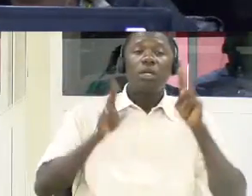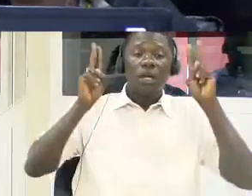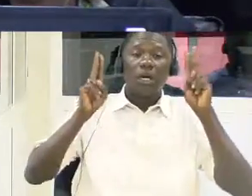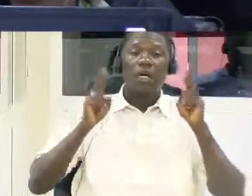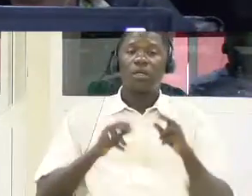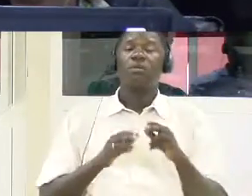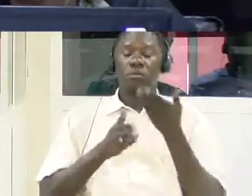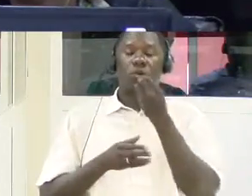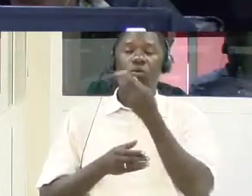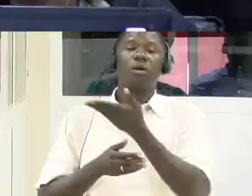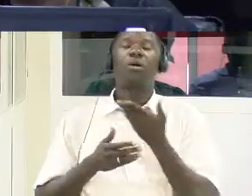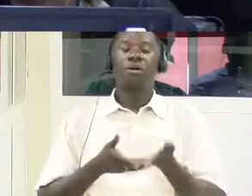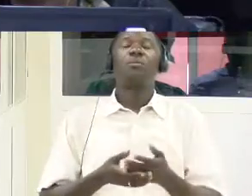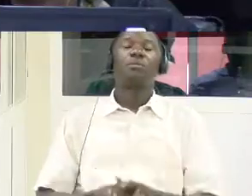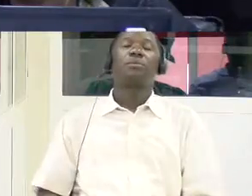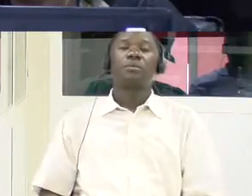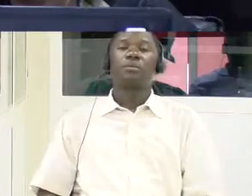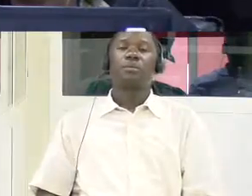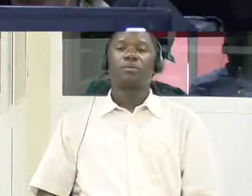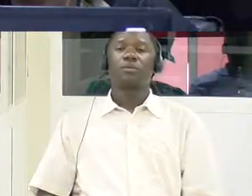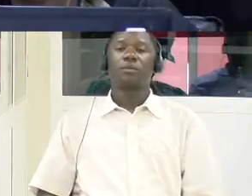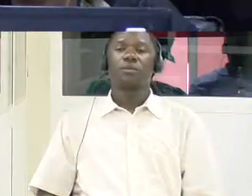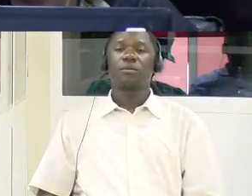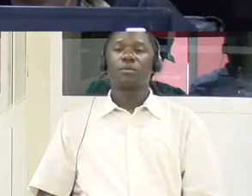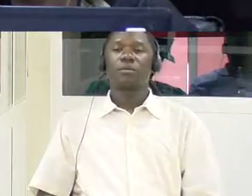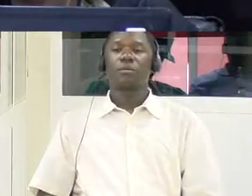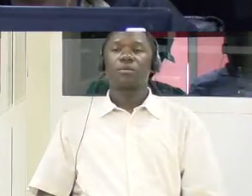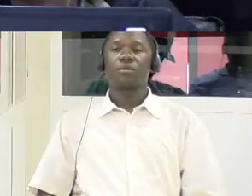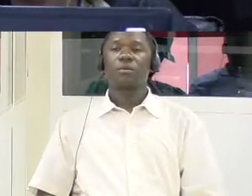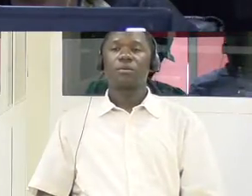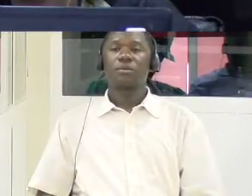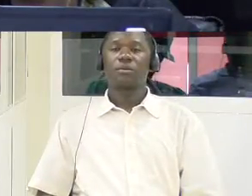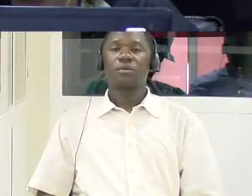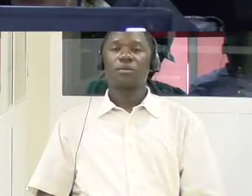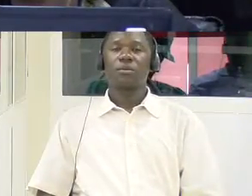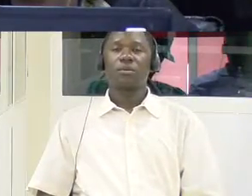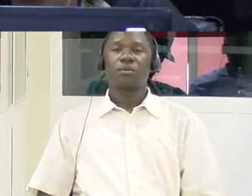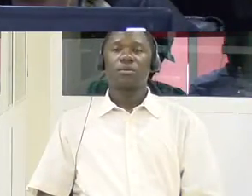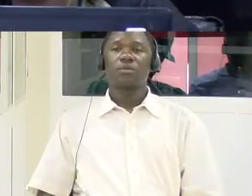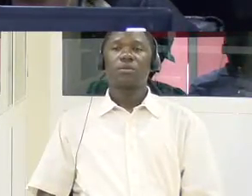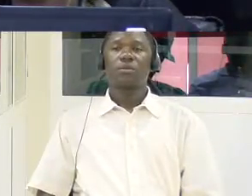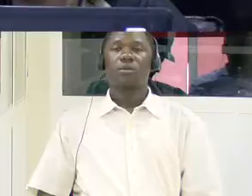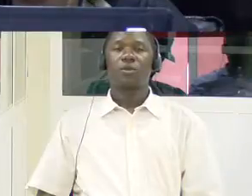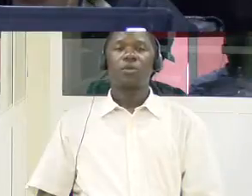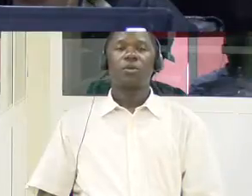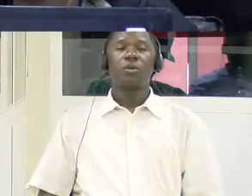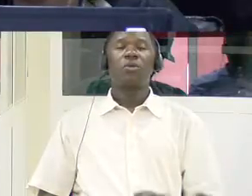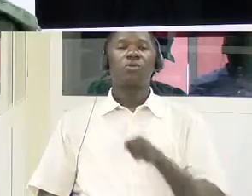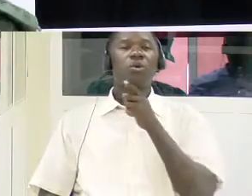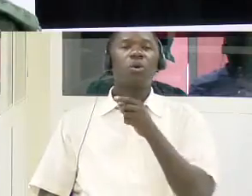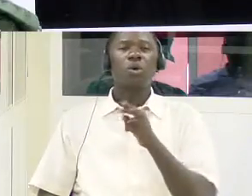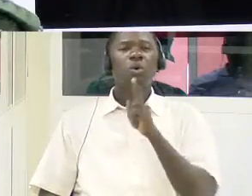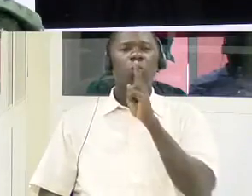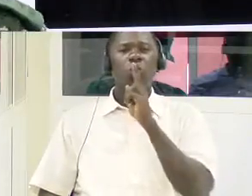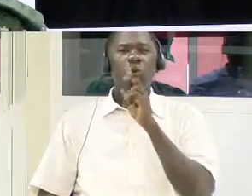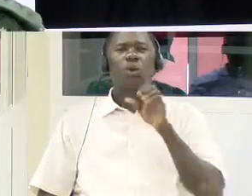And still based on the chain of command, from what you know, where would General Saul Baji have received his instructions from?